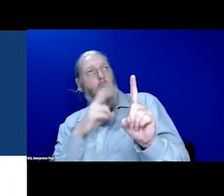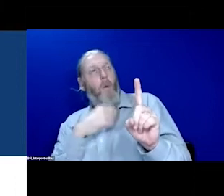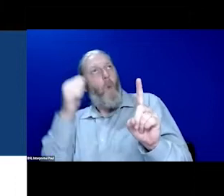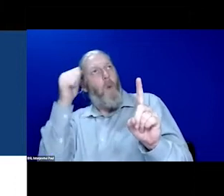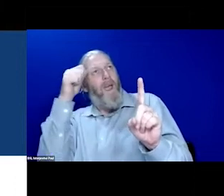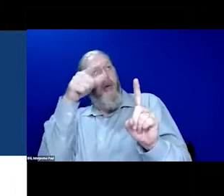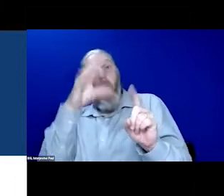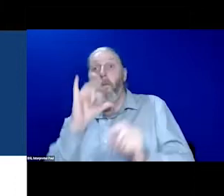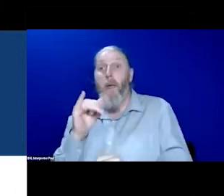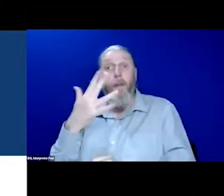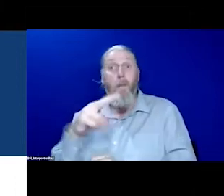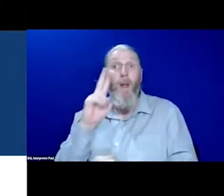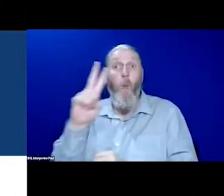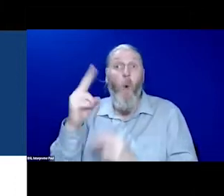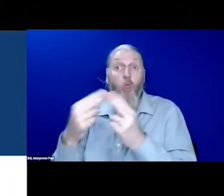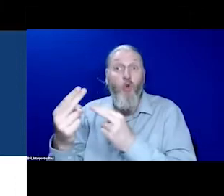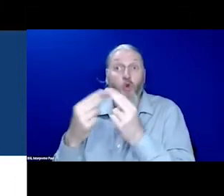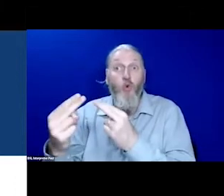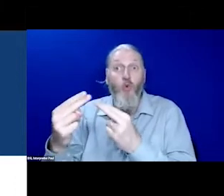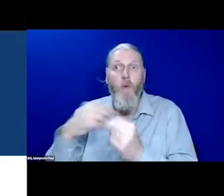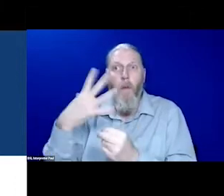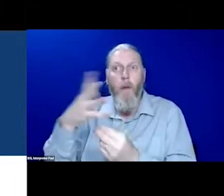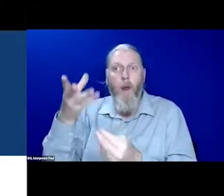news. Next slide.